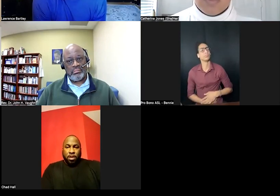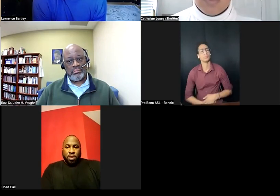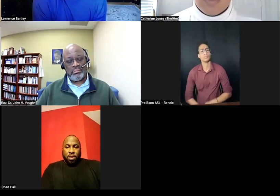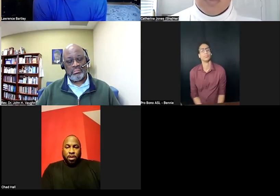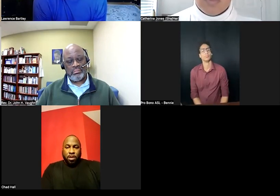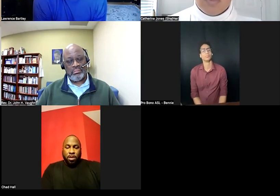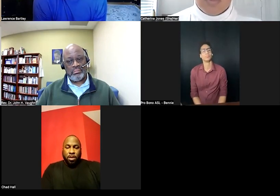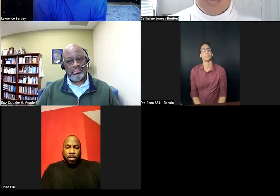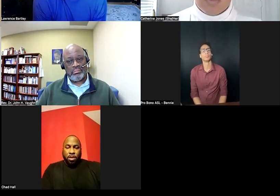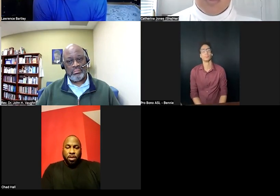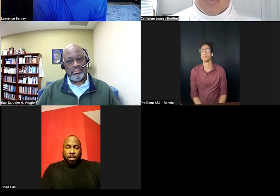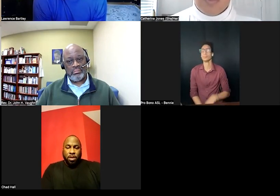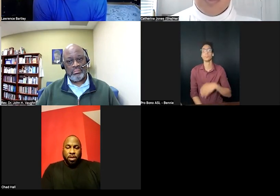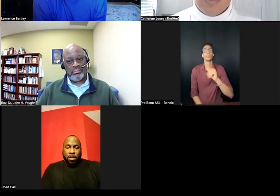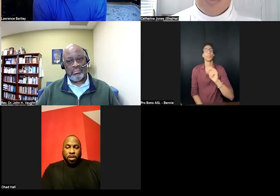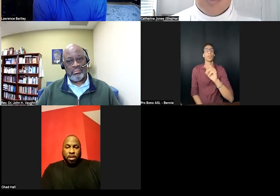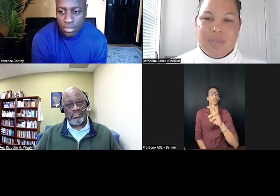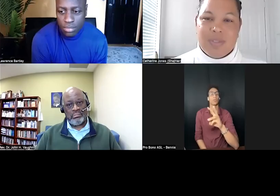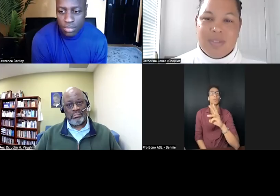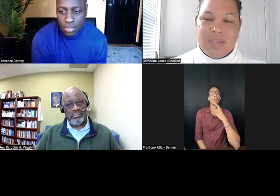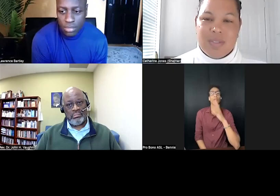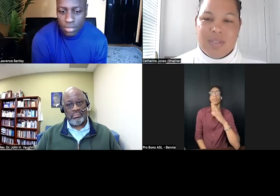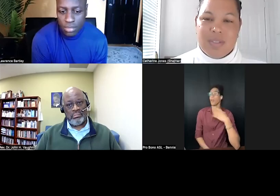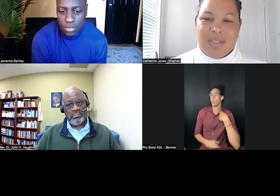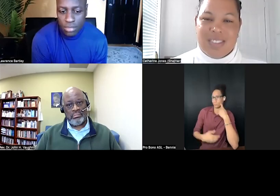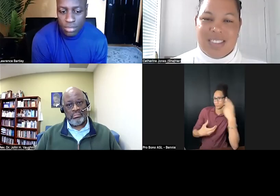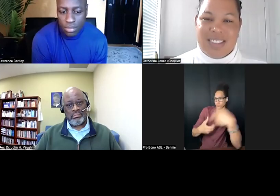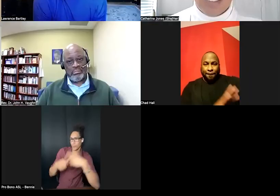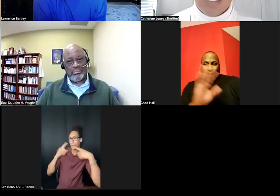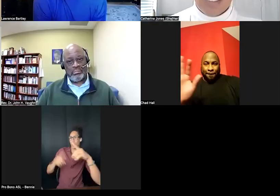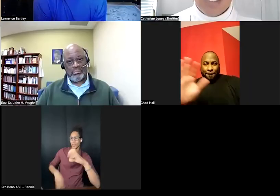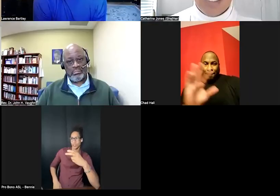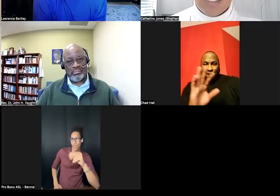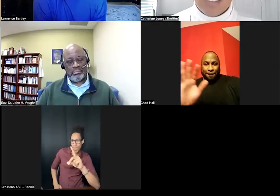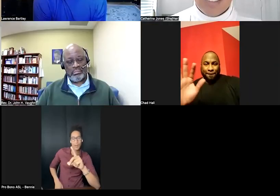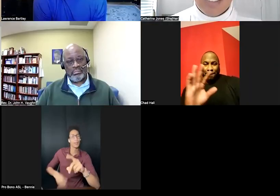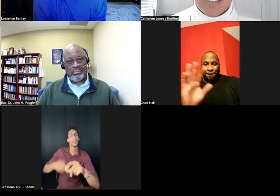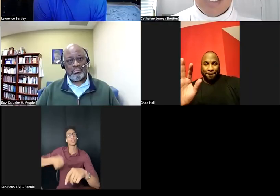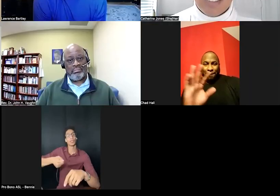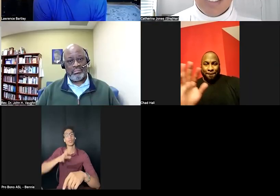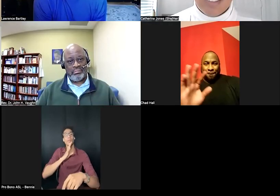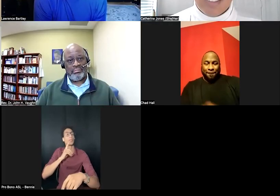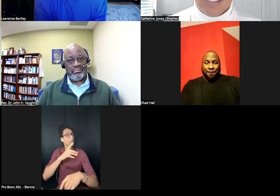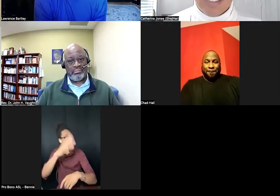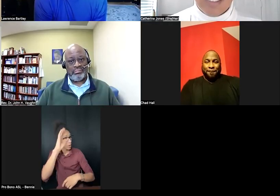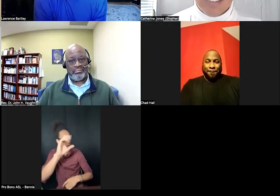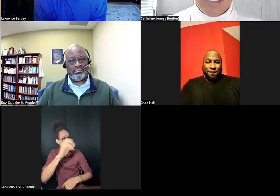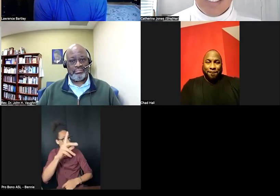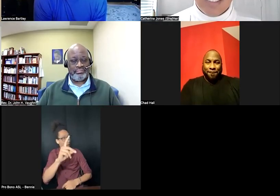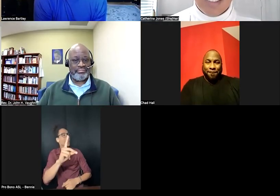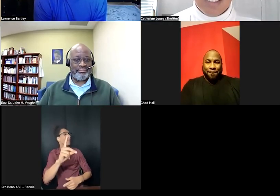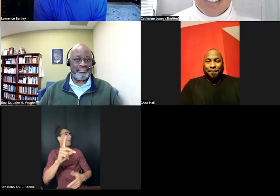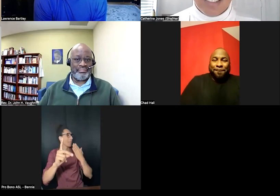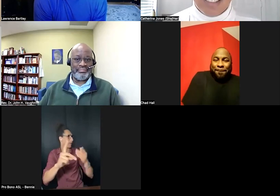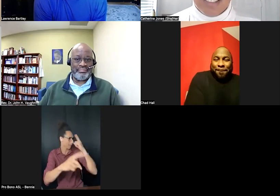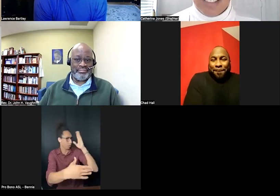We'll do that. I think we were just joined by Chad. I want to say, hey, Chad. Hello, Chad. I want to thank you for interrupting yourself so I didn't have to